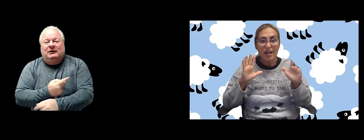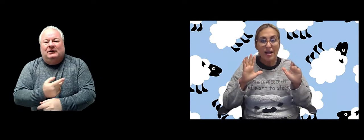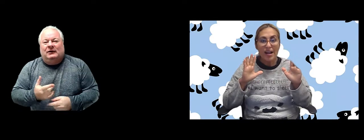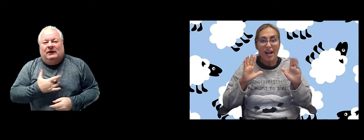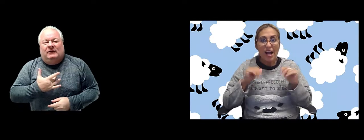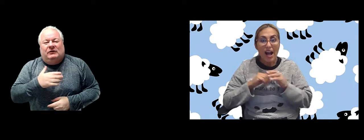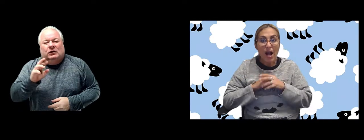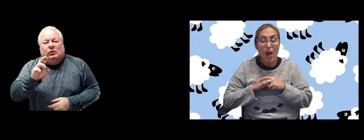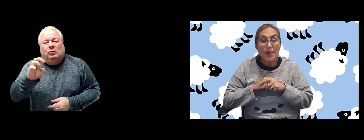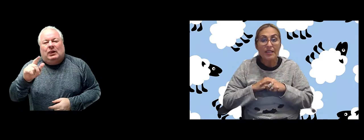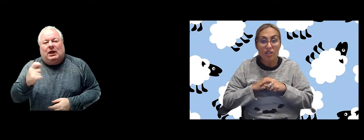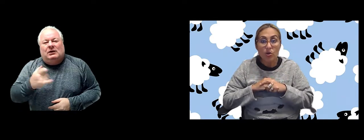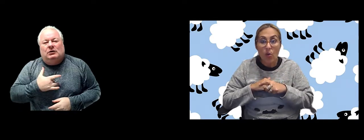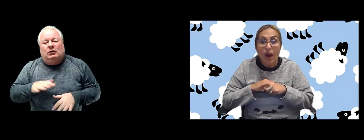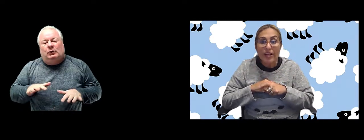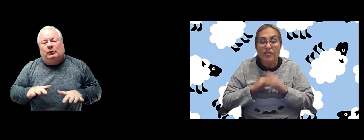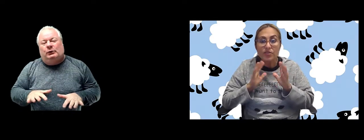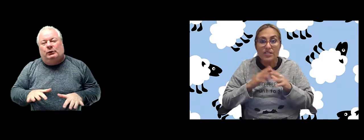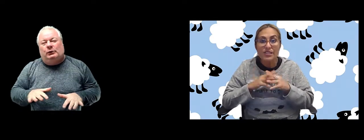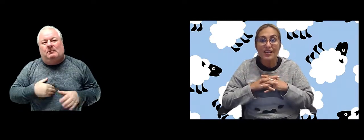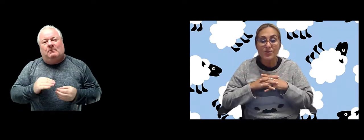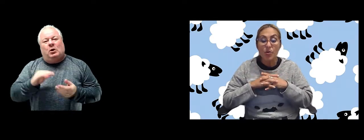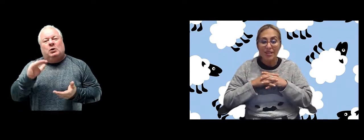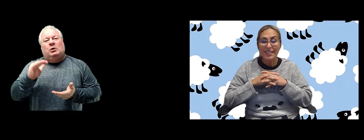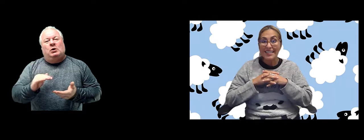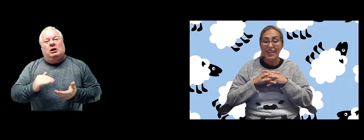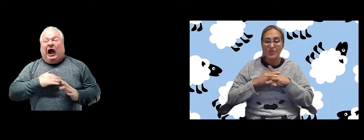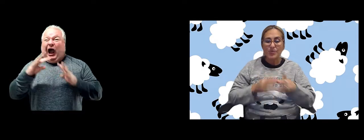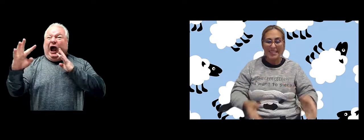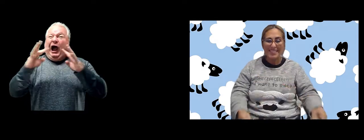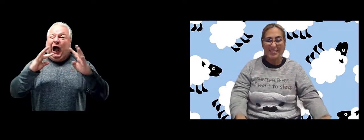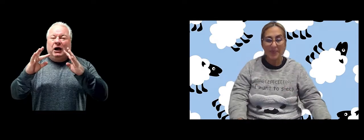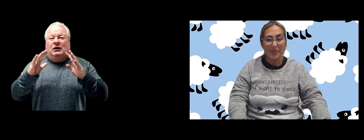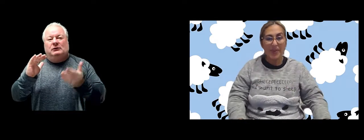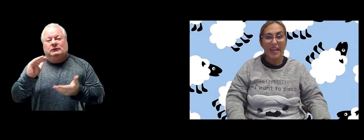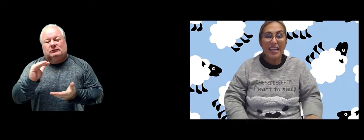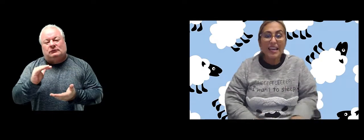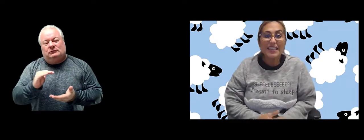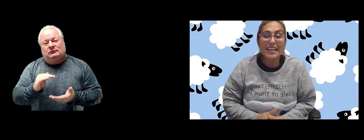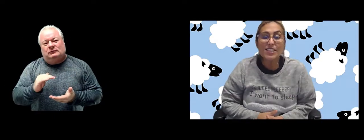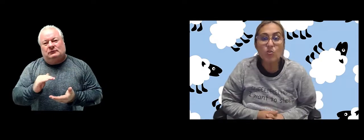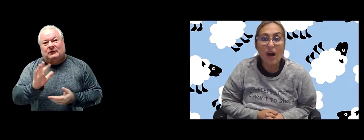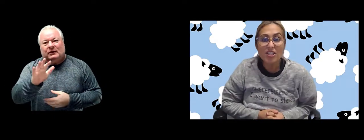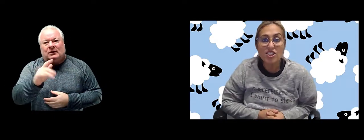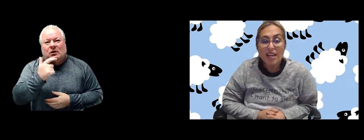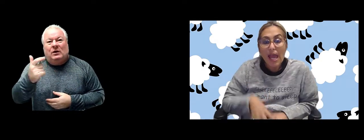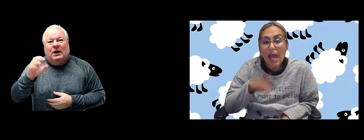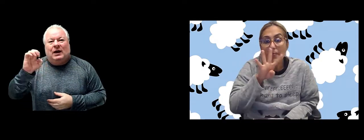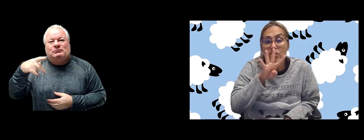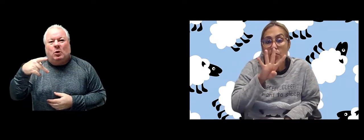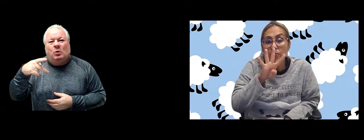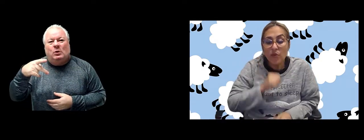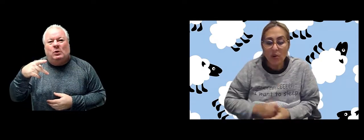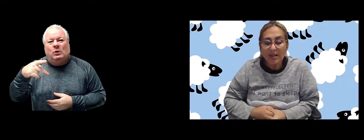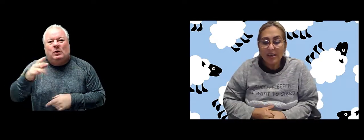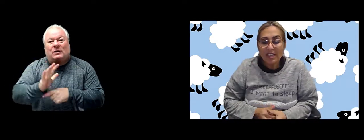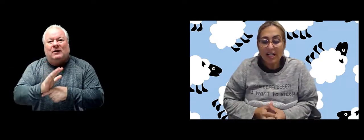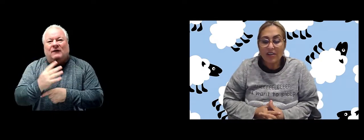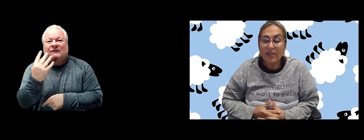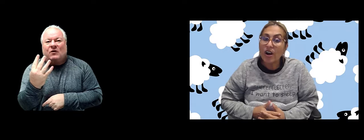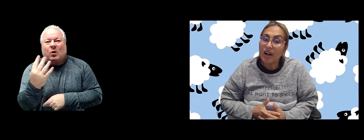So I'll be a little quieter for today's morning announcements. Let's watch episode